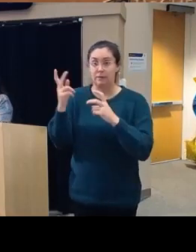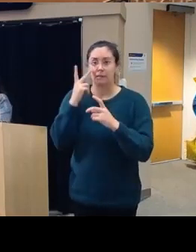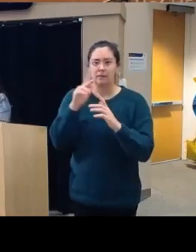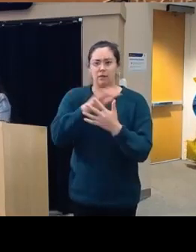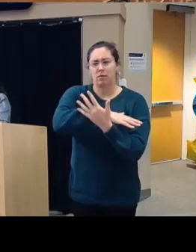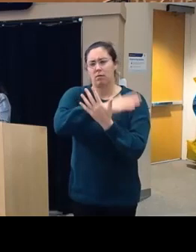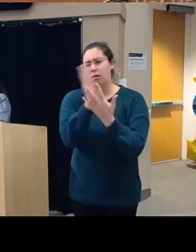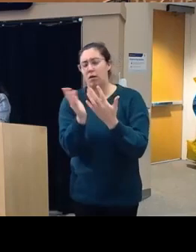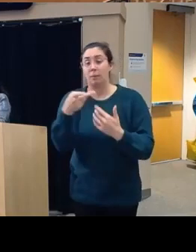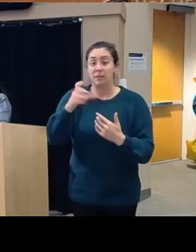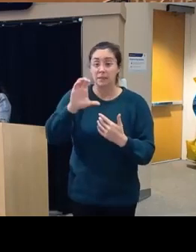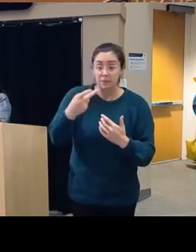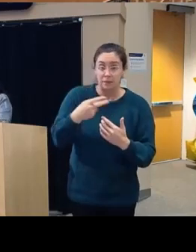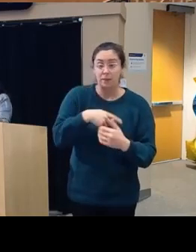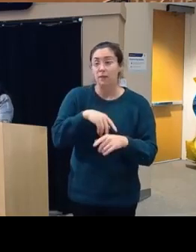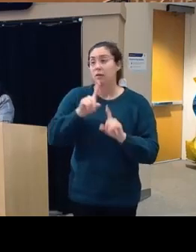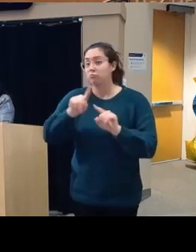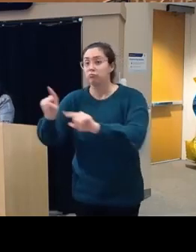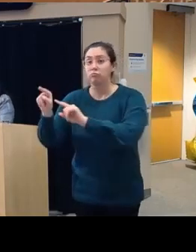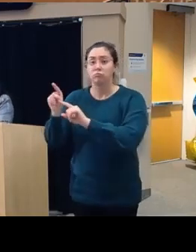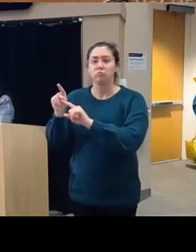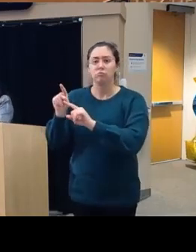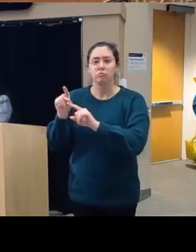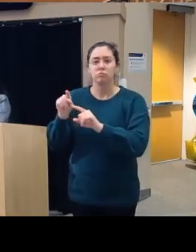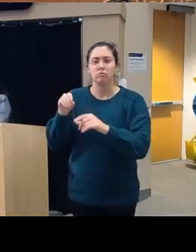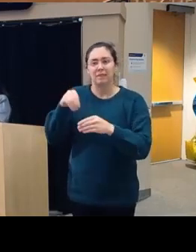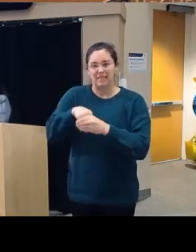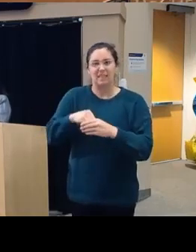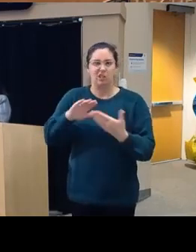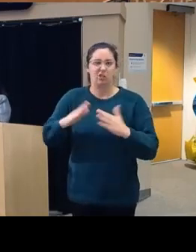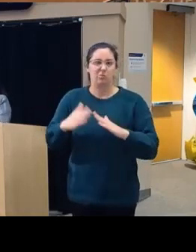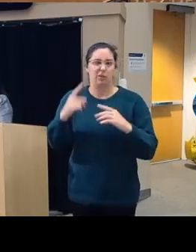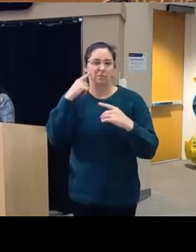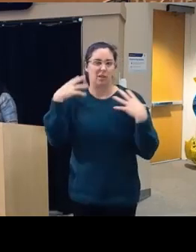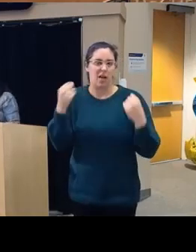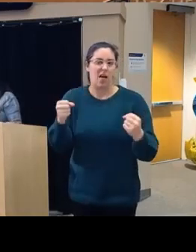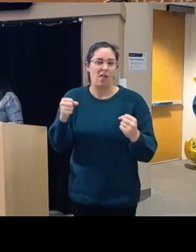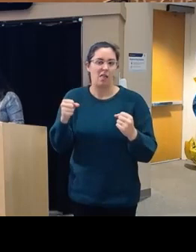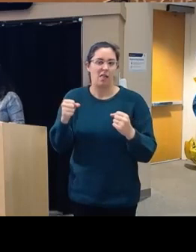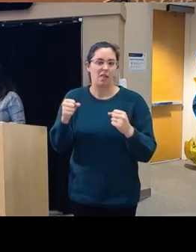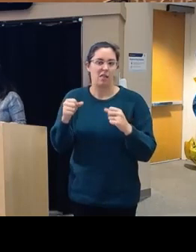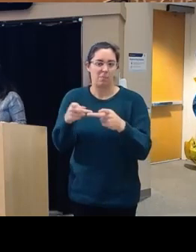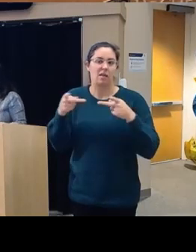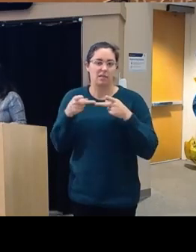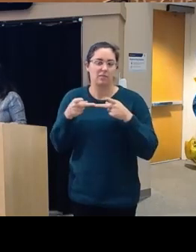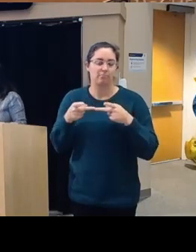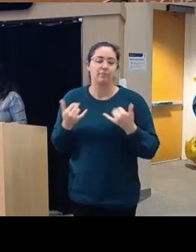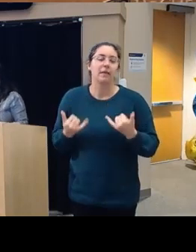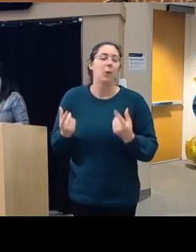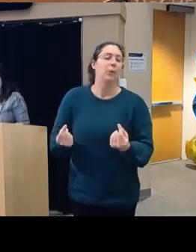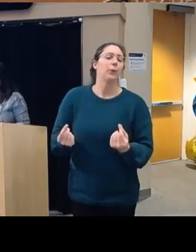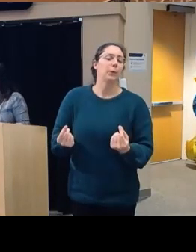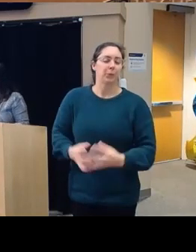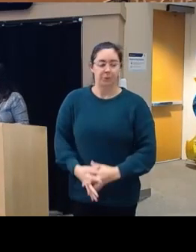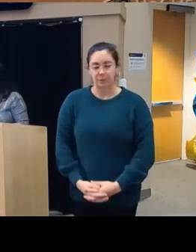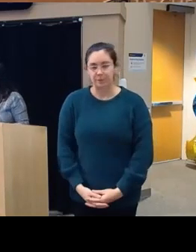system, including in primary care, but a lot of where they're seen is in these community mental health settings. So what to do about all